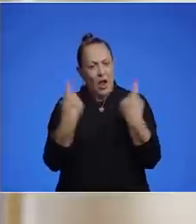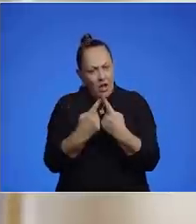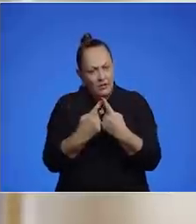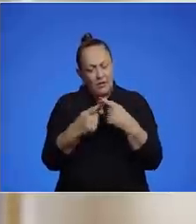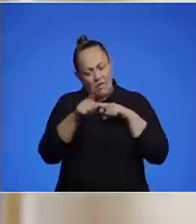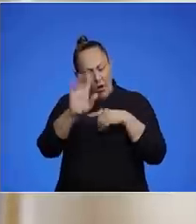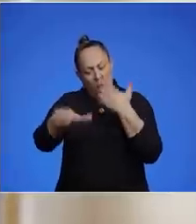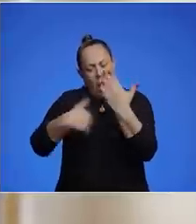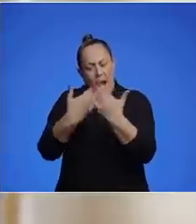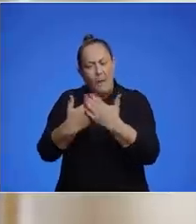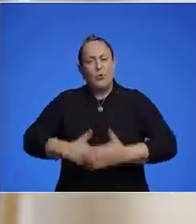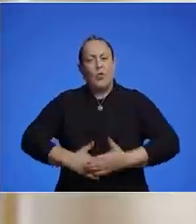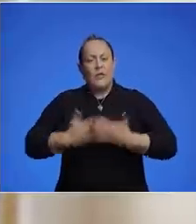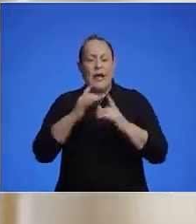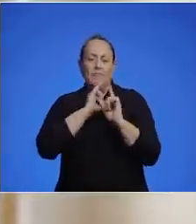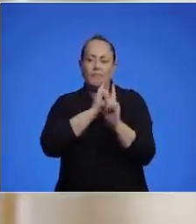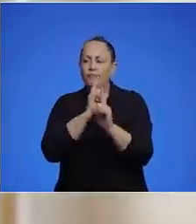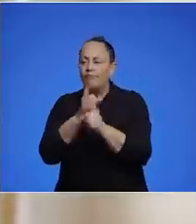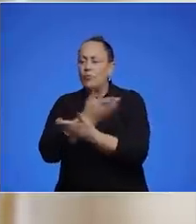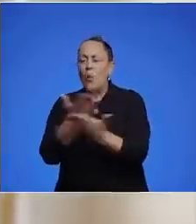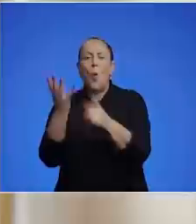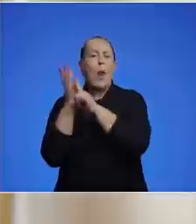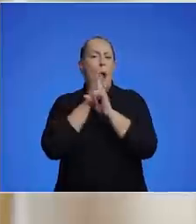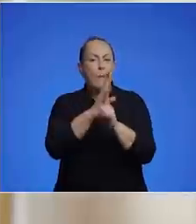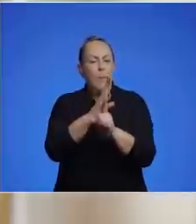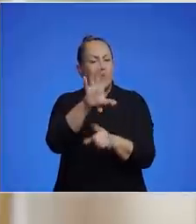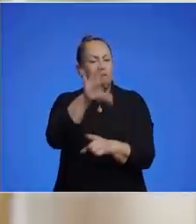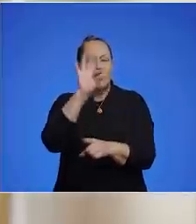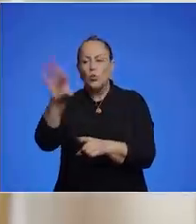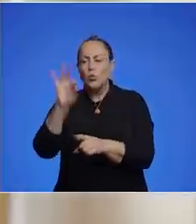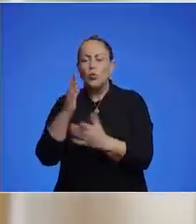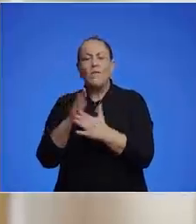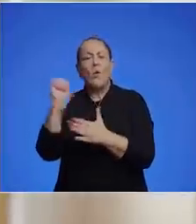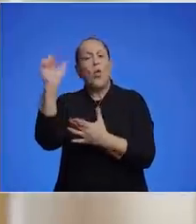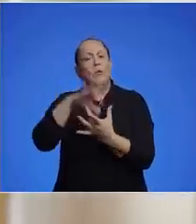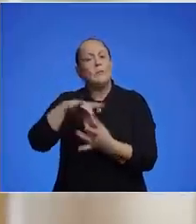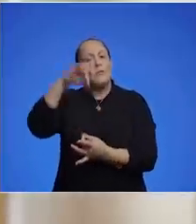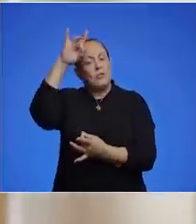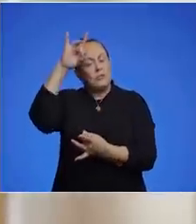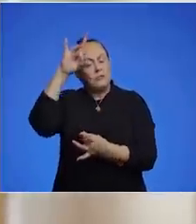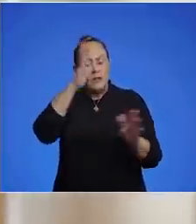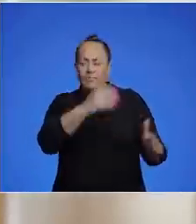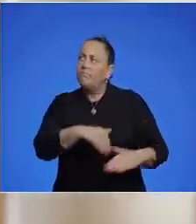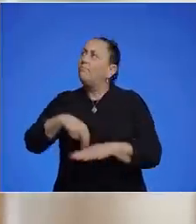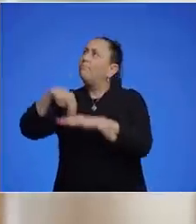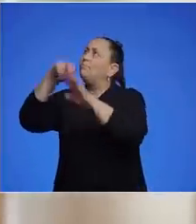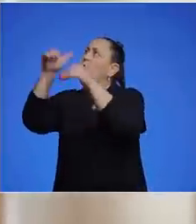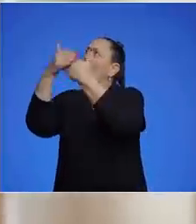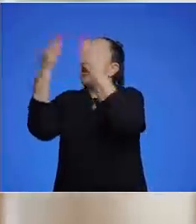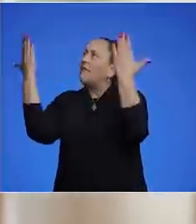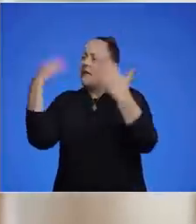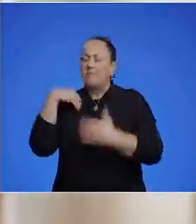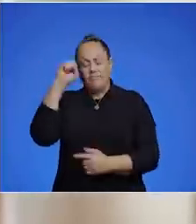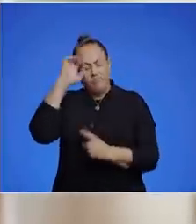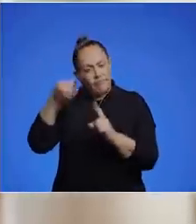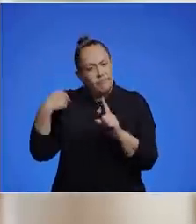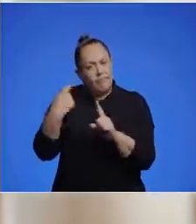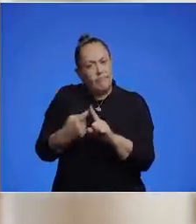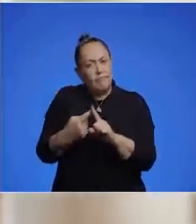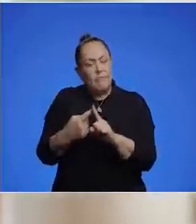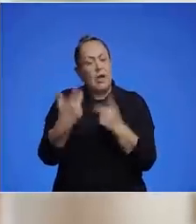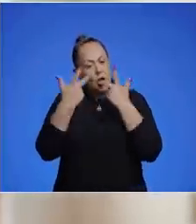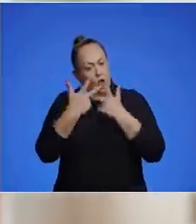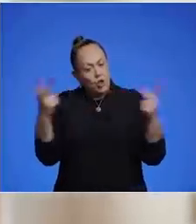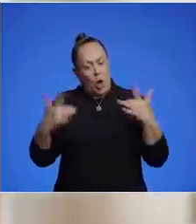beginning until the day he gave his instructions to the apostles he had chosen through the Holy Spirit and was taken up to heaven. He had shown